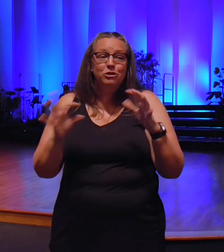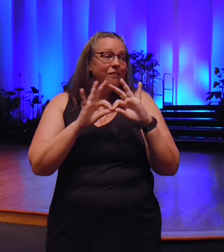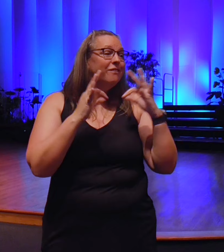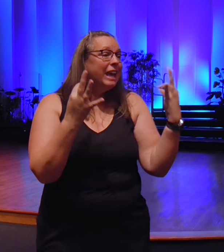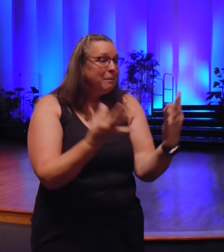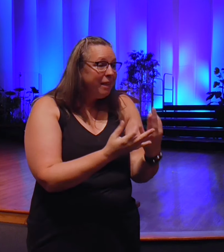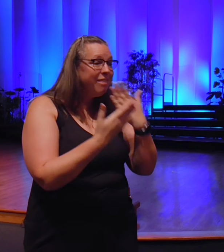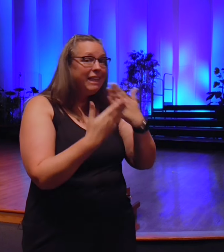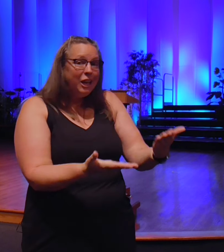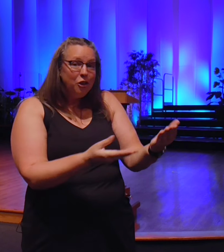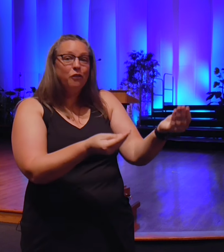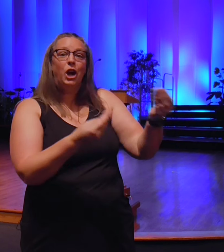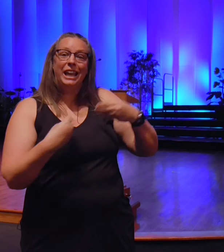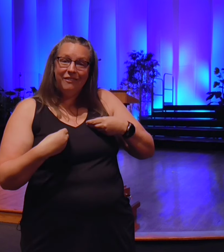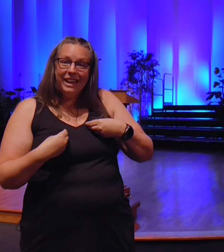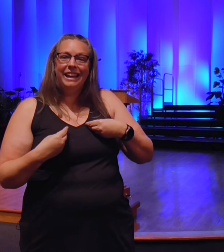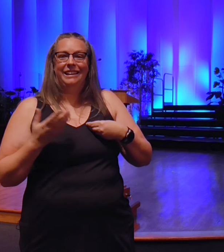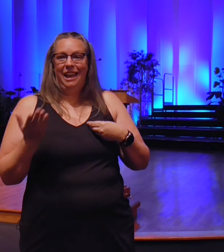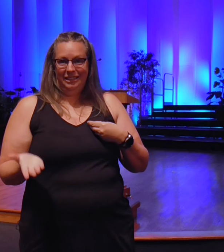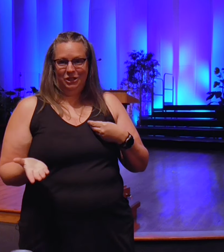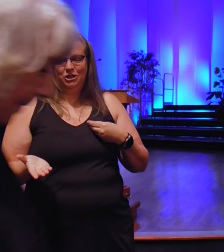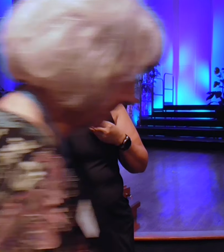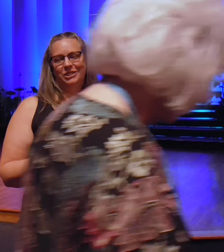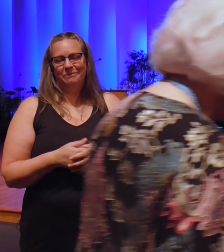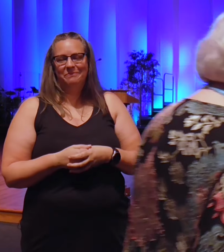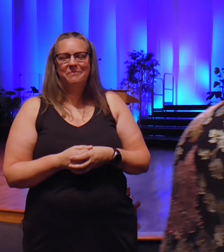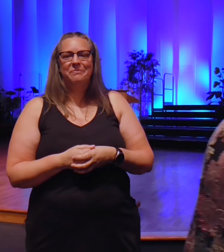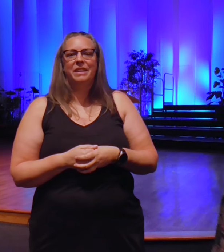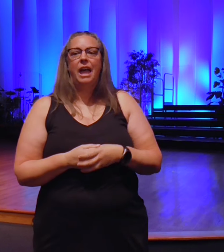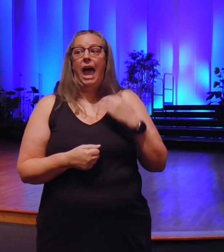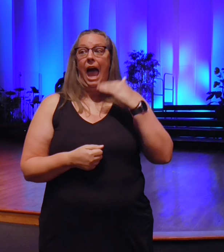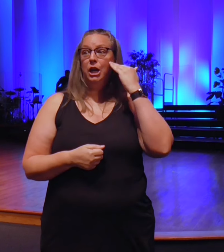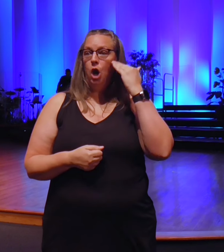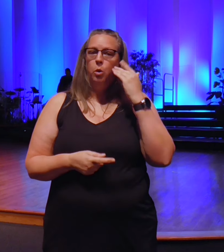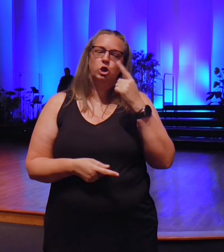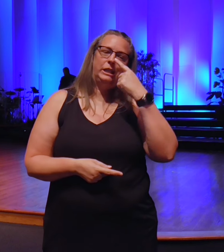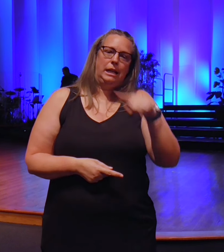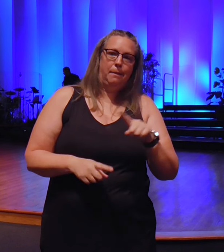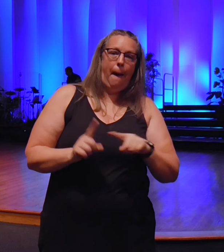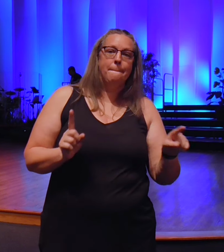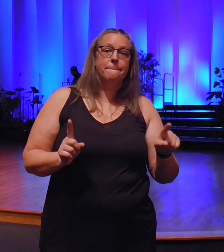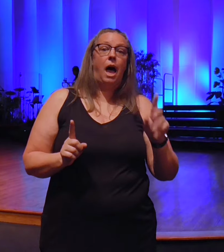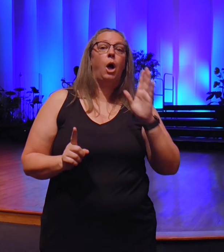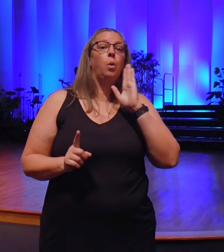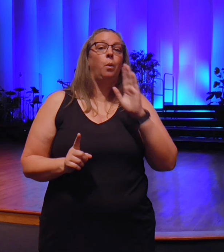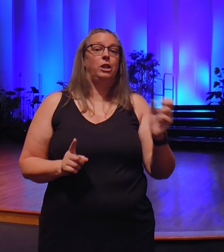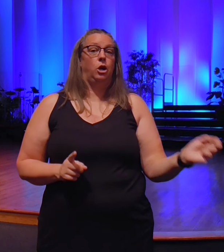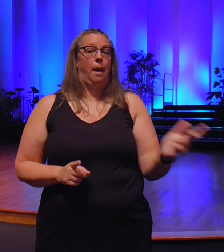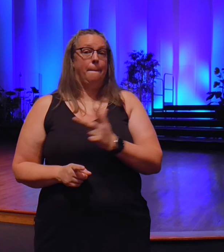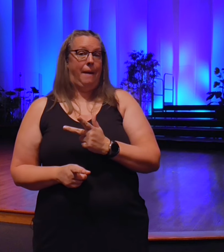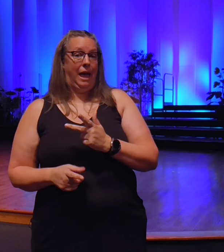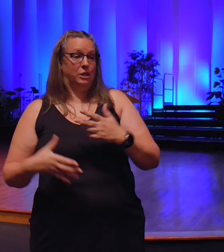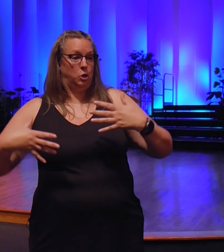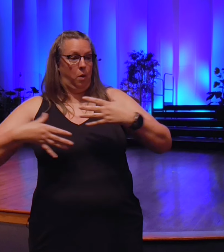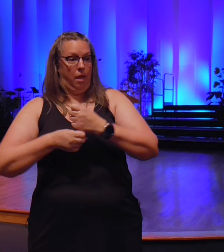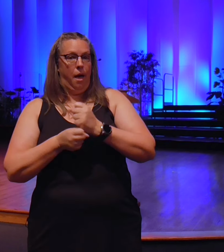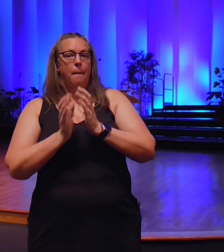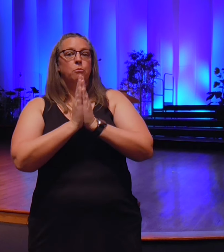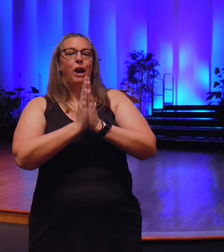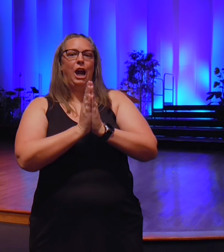you so much for sharing her with us in this way. I know Kelly doesn't mind, but Kelly, would you come back and share the closing prayer for us